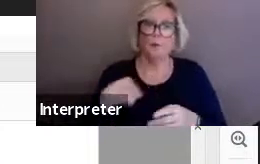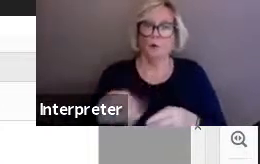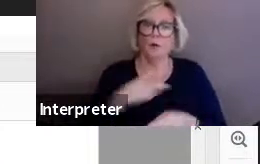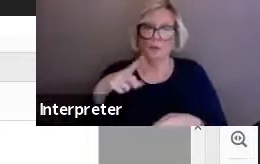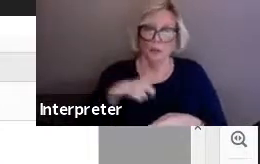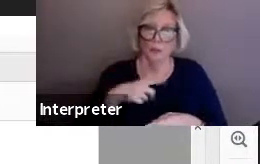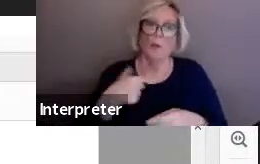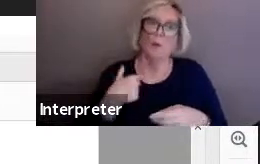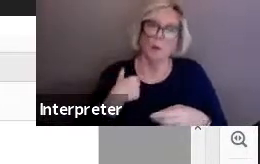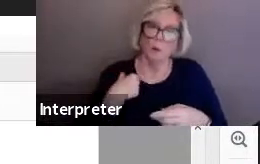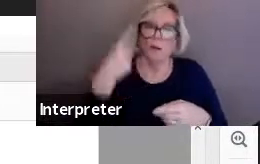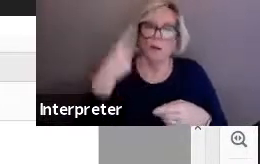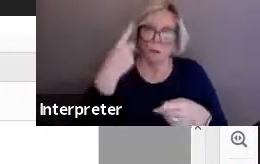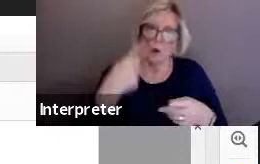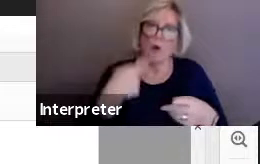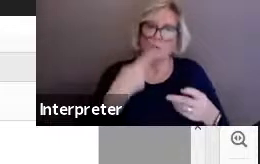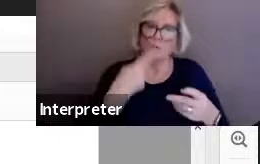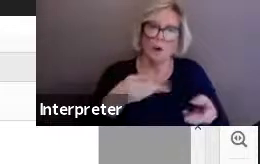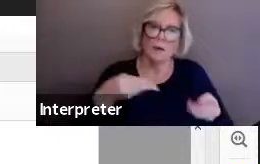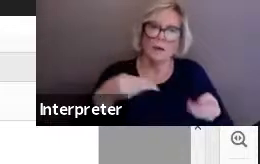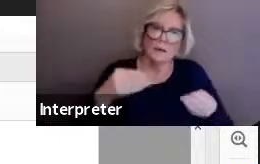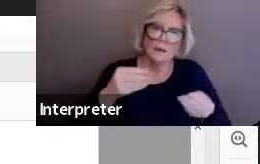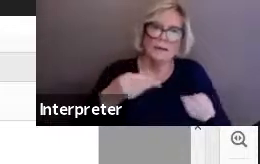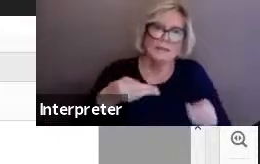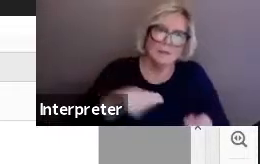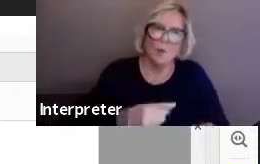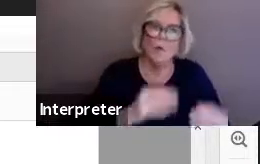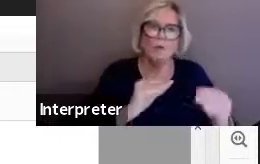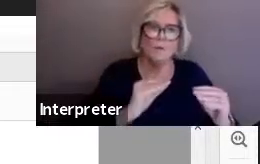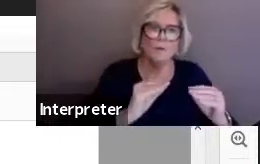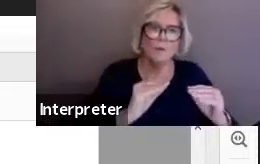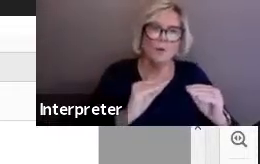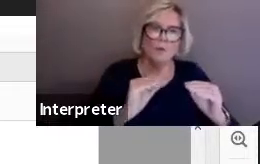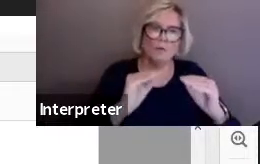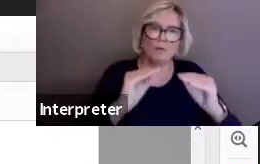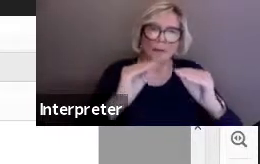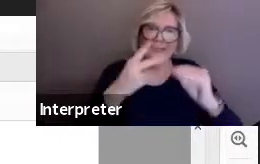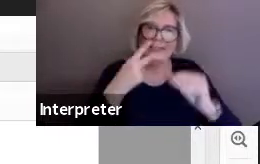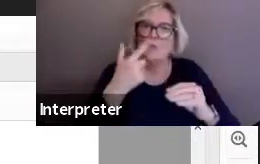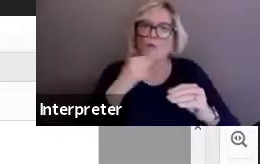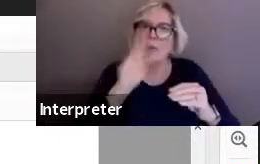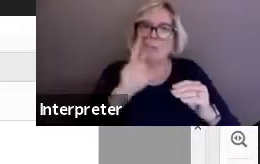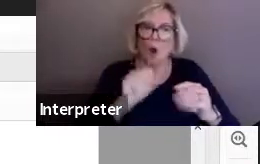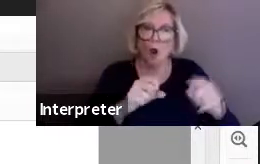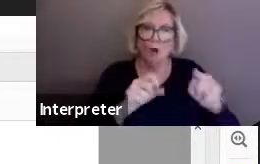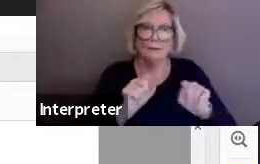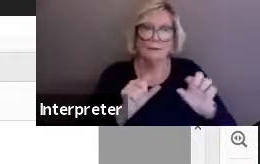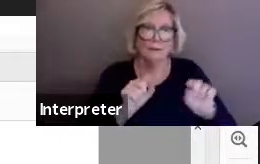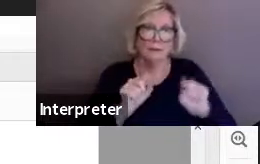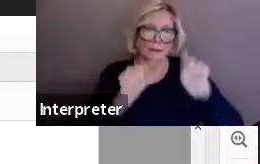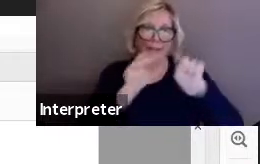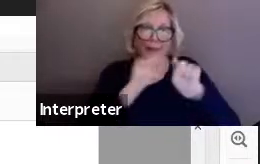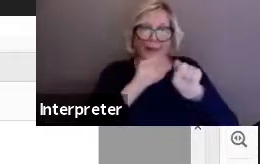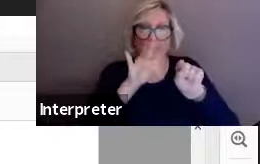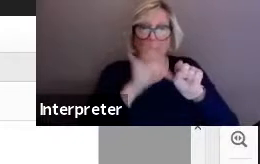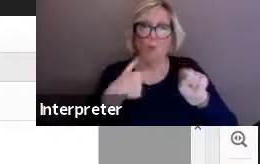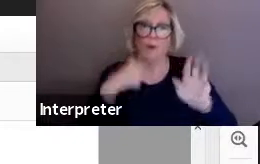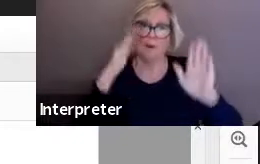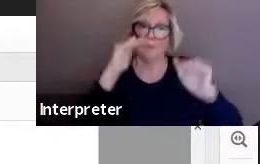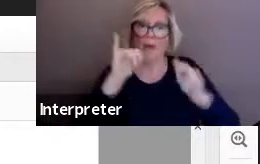movement towards this project. And those are those red bars in the middle. That's what we were expecting last year. And it was